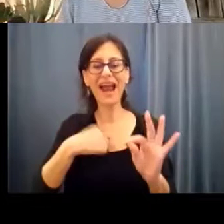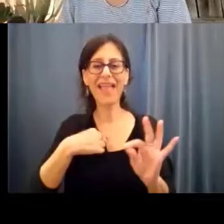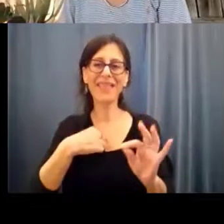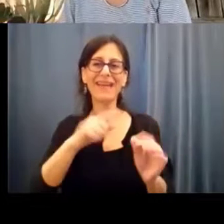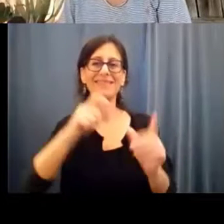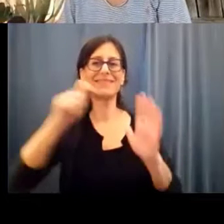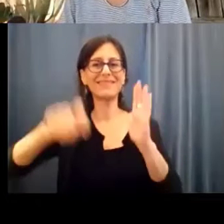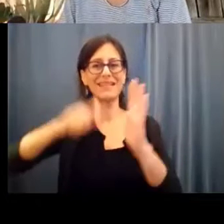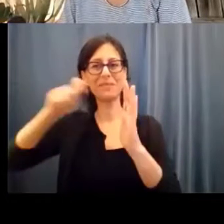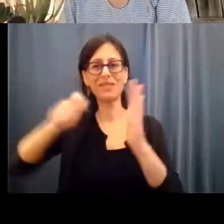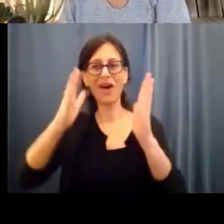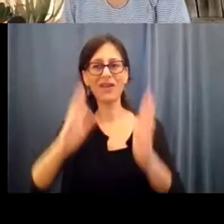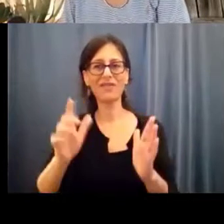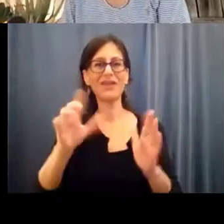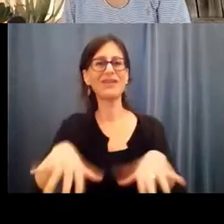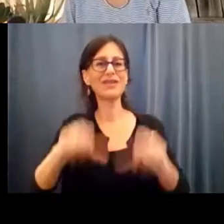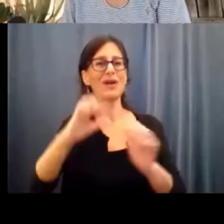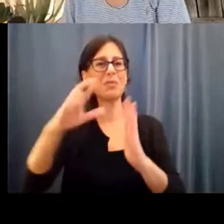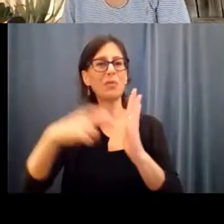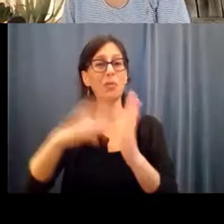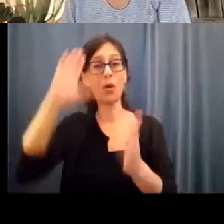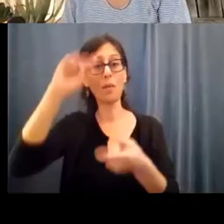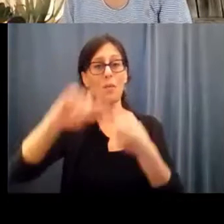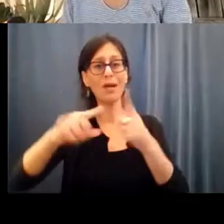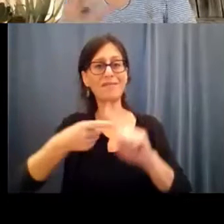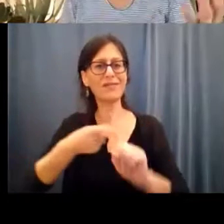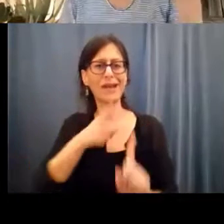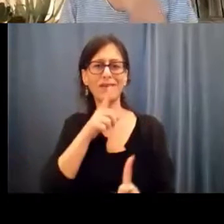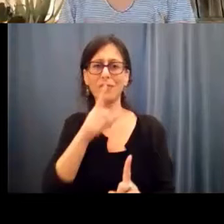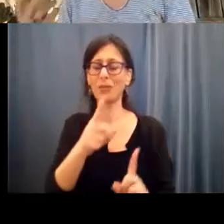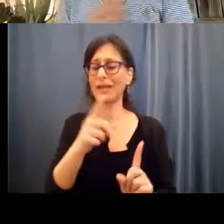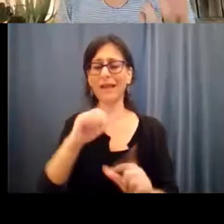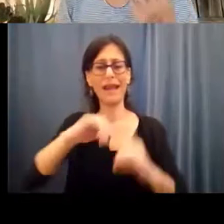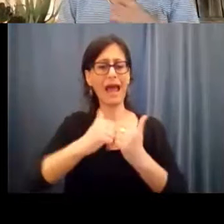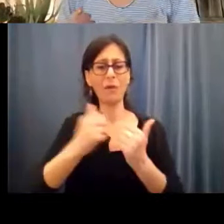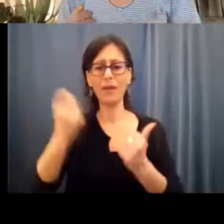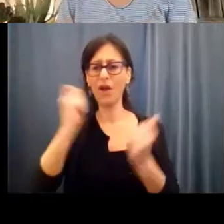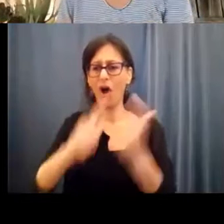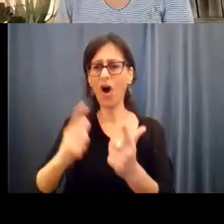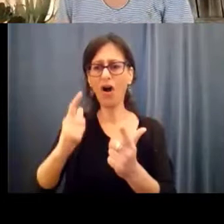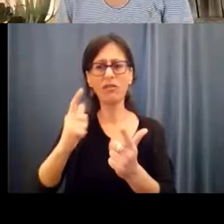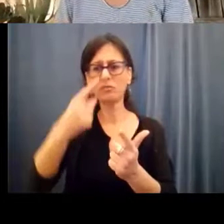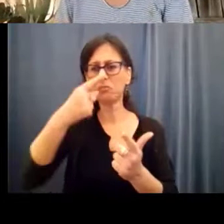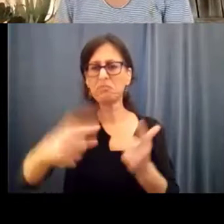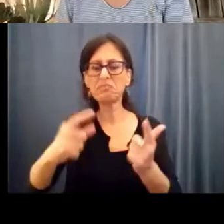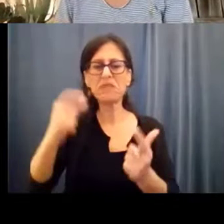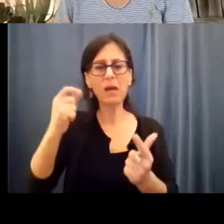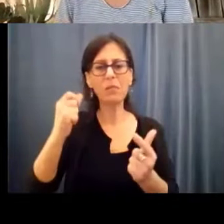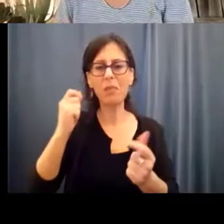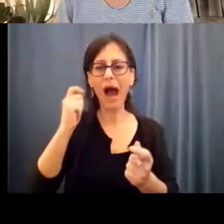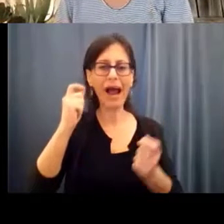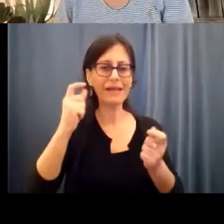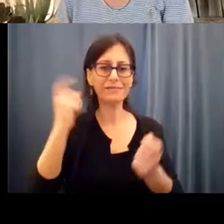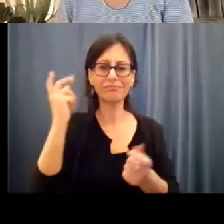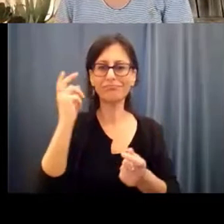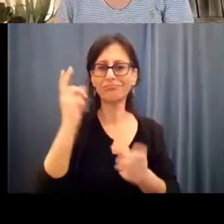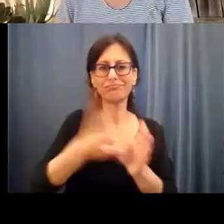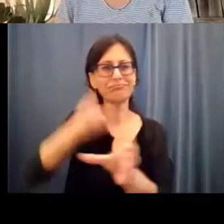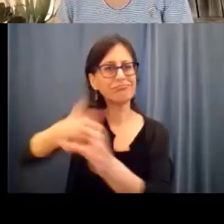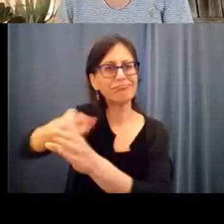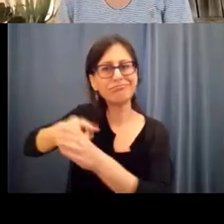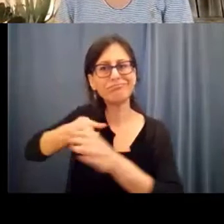boyfriend. So it's such a trip, because just the way it all came together, we just all threw in our knowledge,